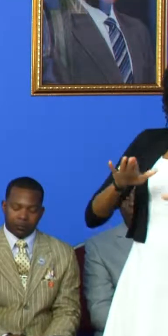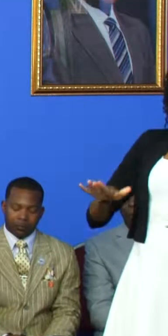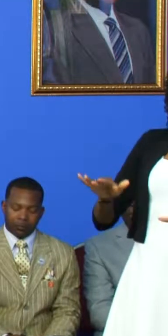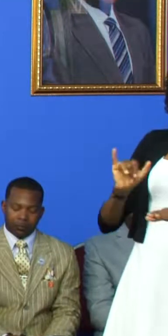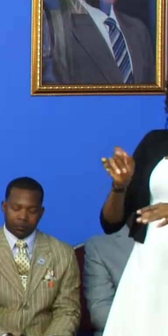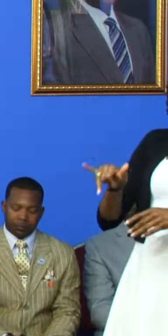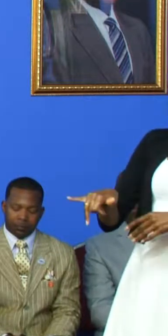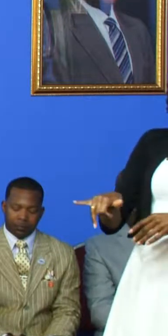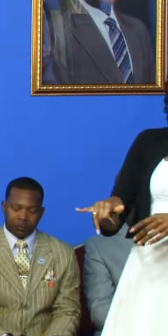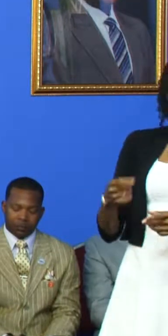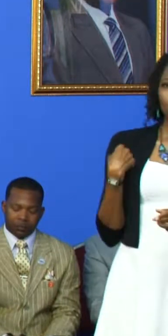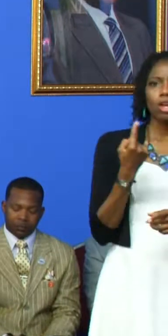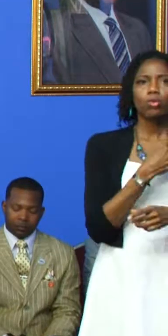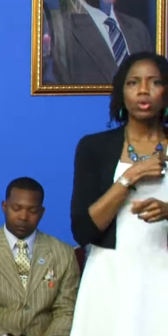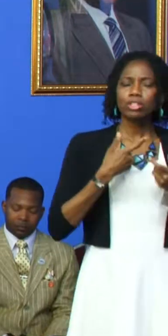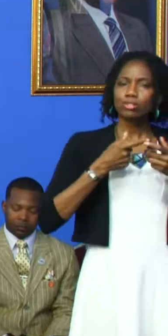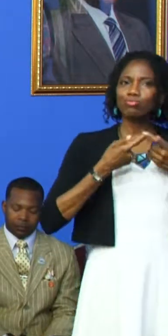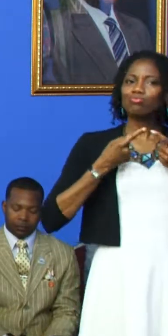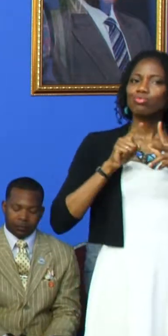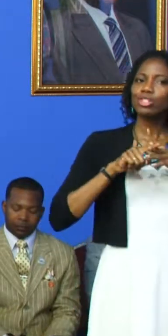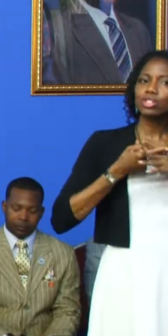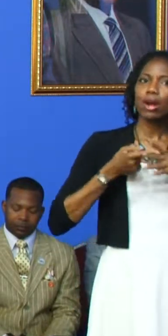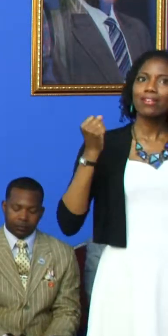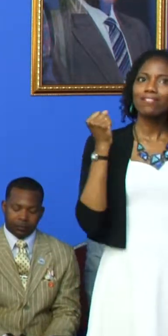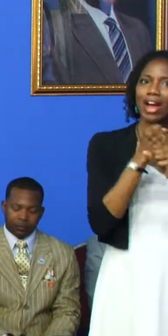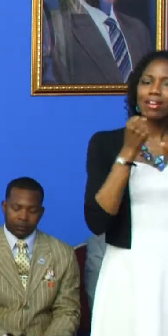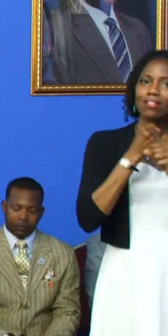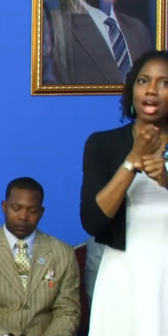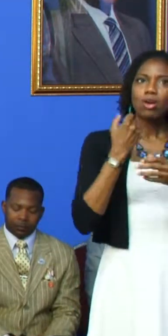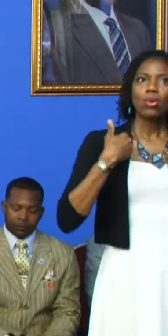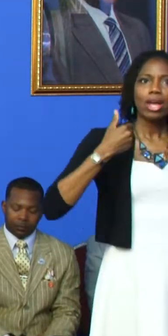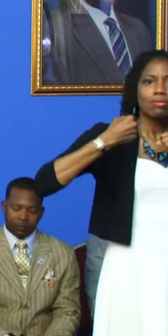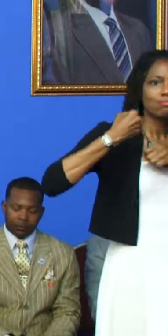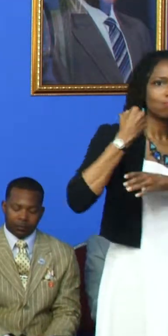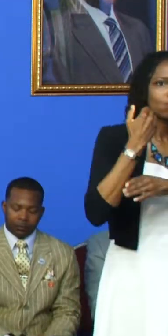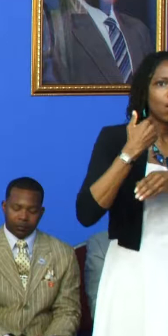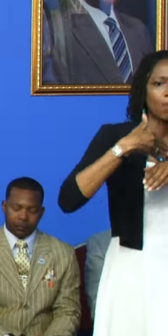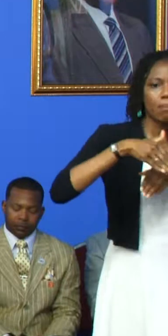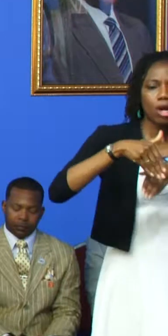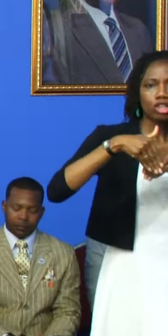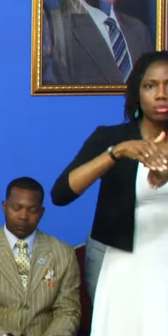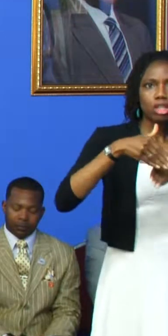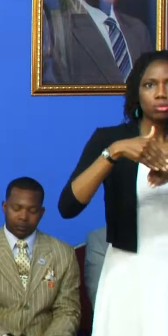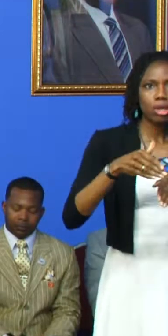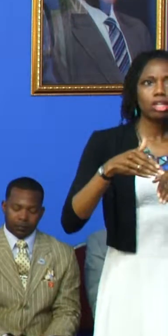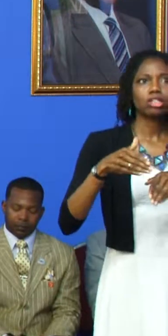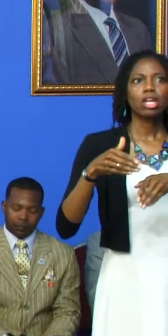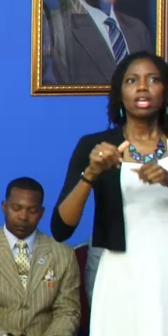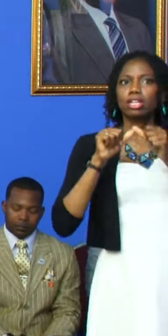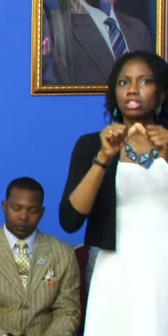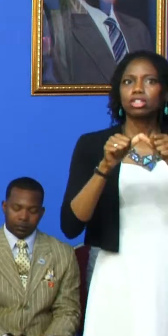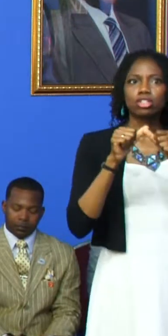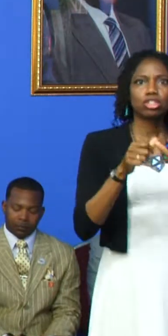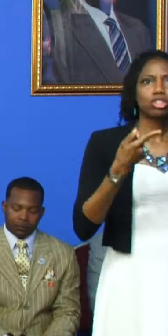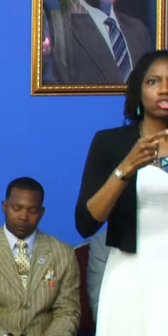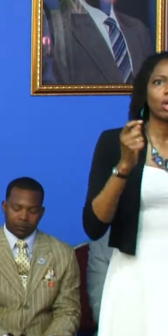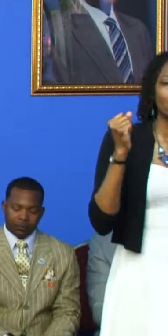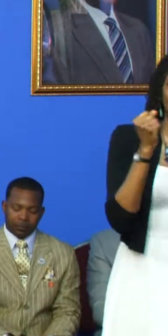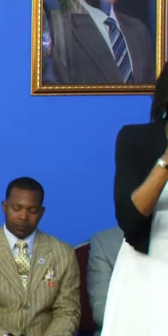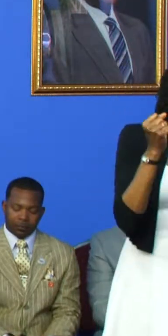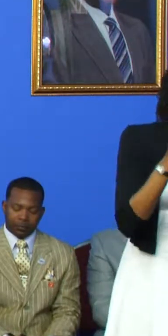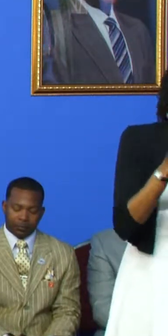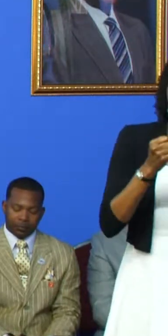And many in the legal community, Jonathan Moore and Attorney Hardy and them, began fighting with Civil Liberties Union